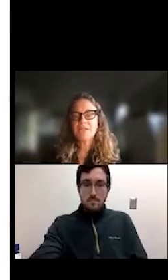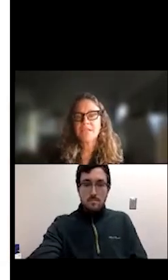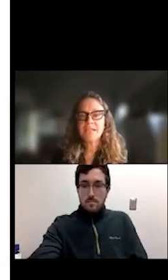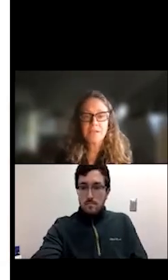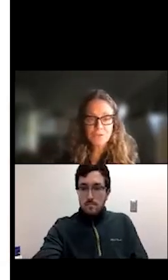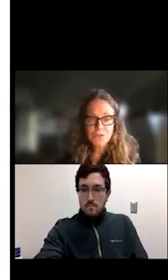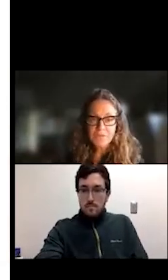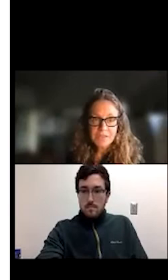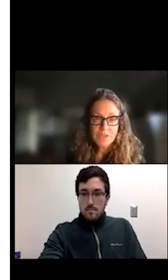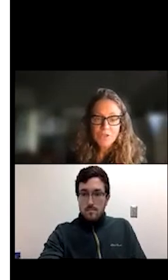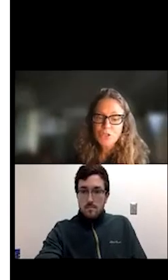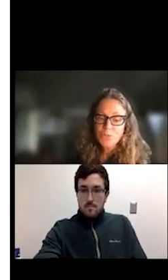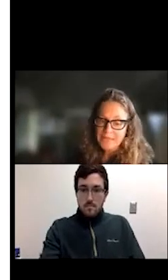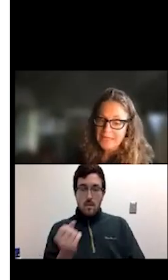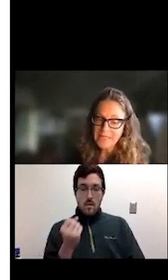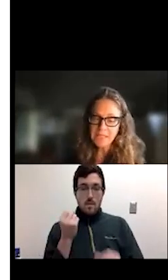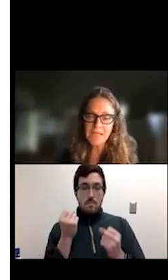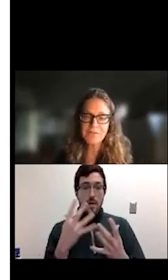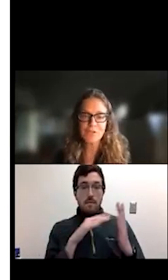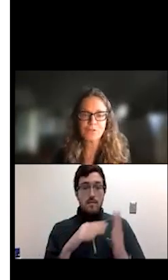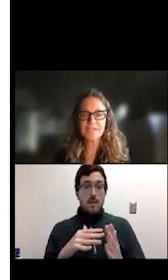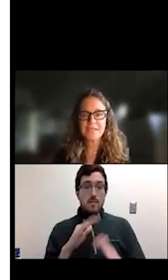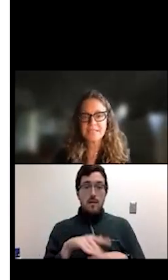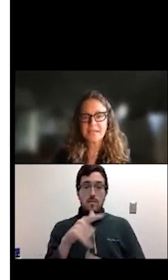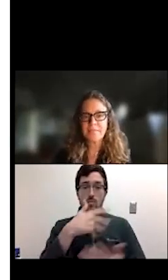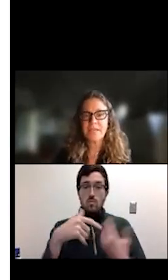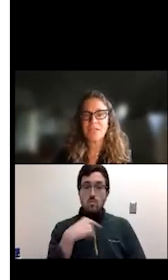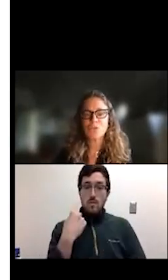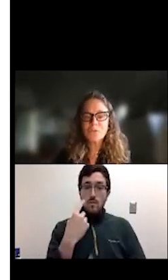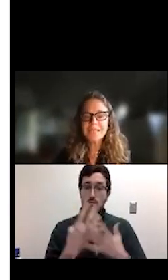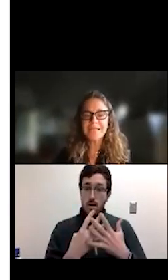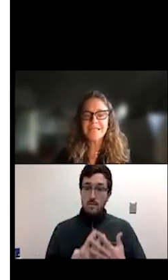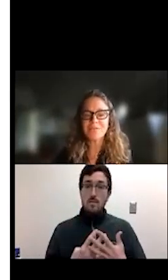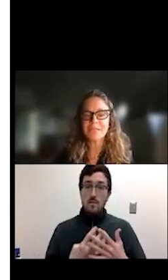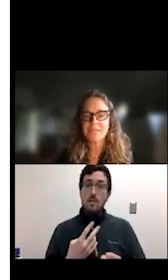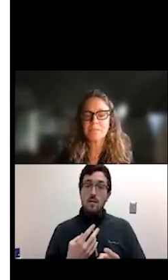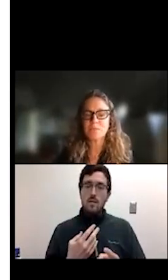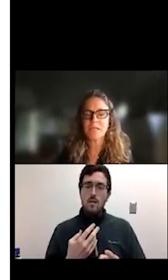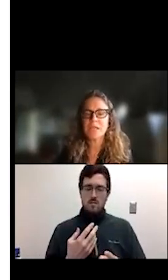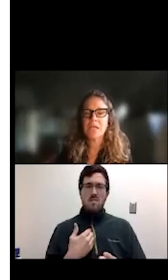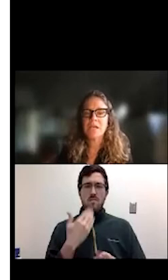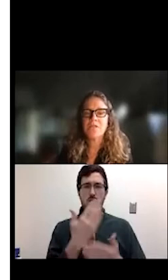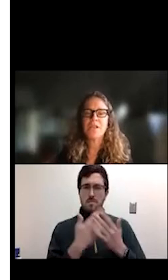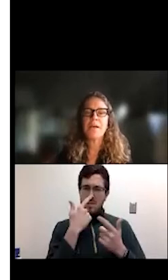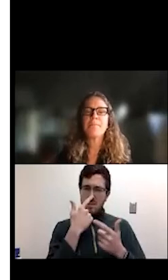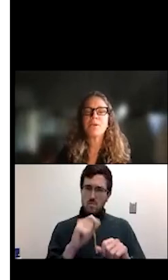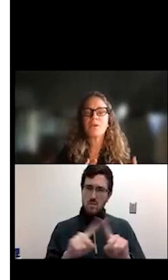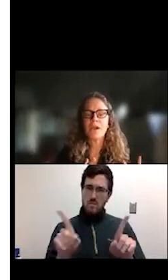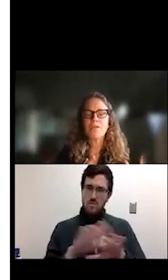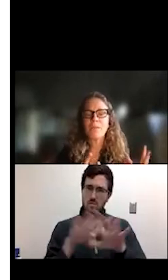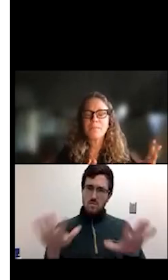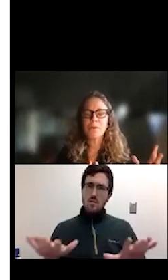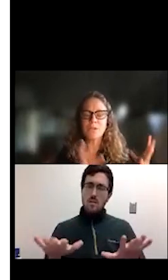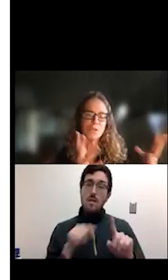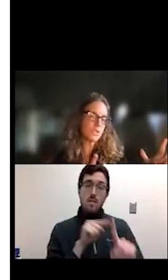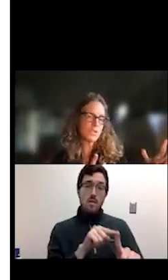Many of the studies on social risk screening have surfaced some intriguing differences between the